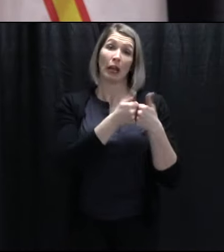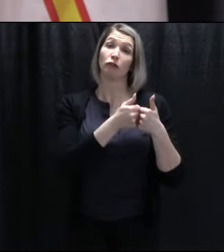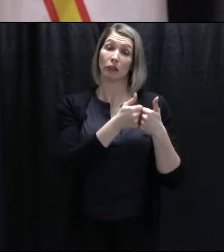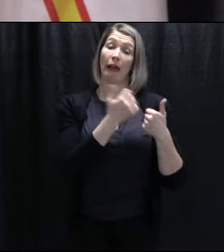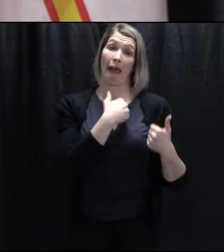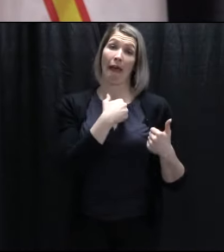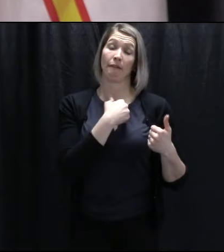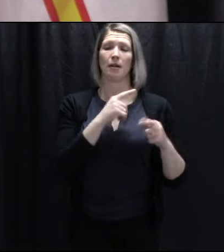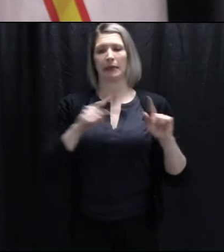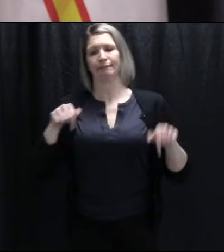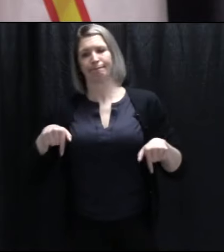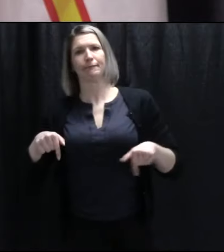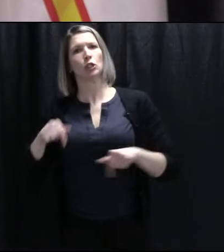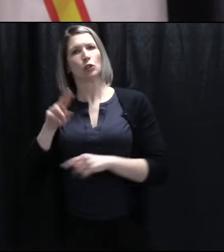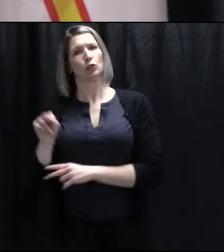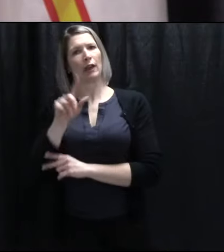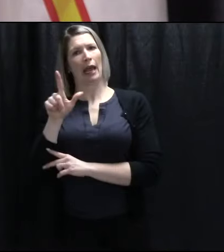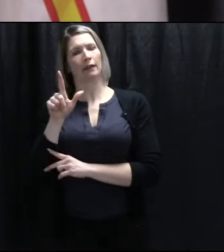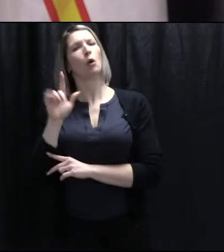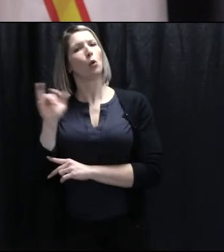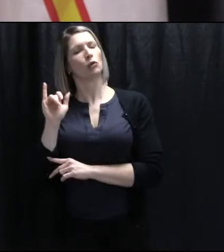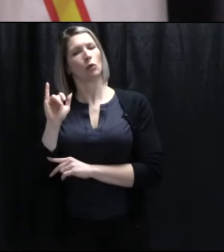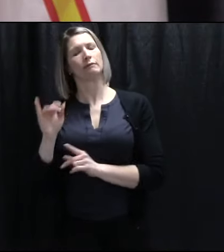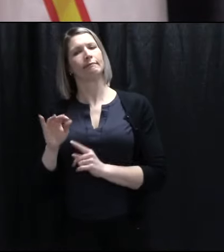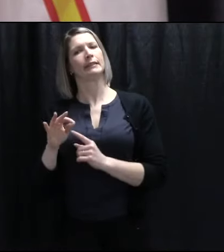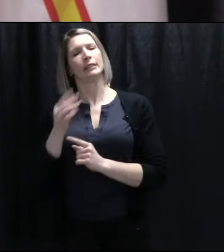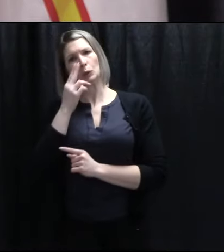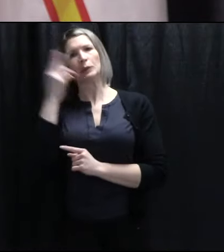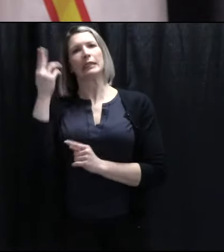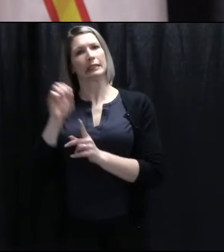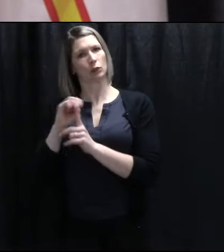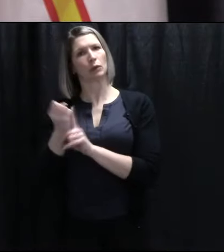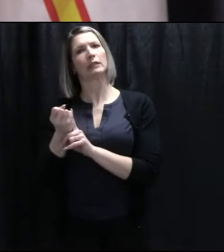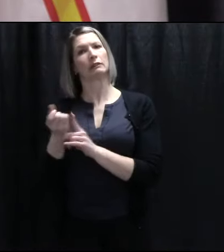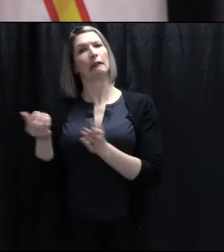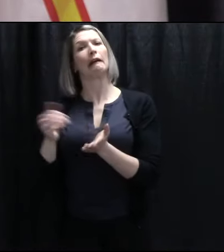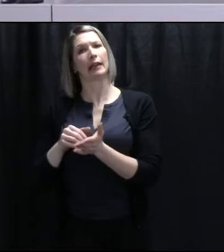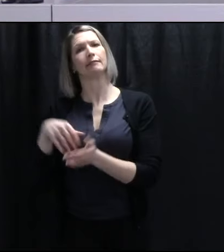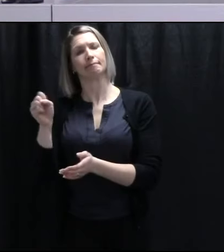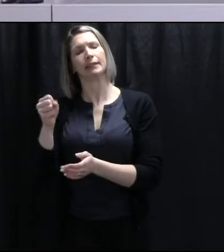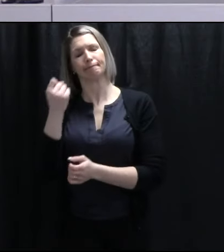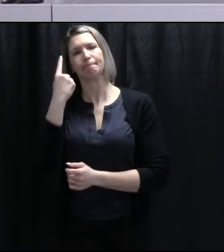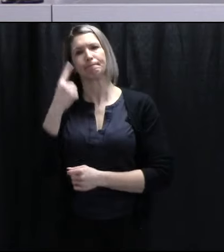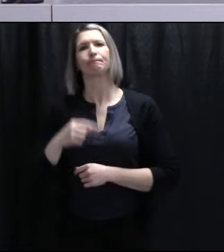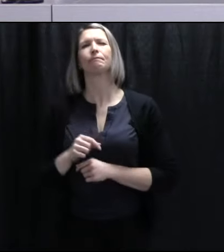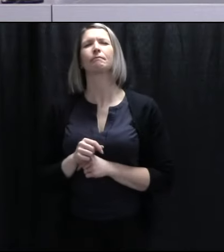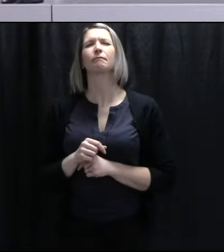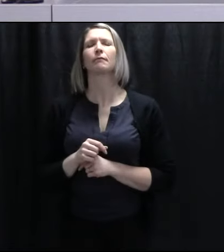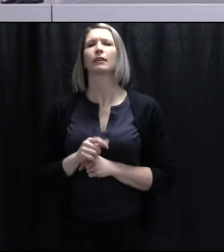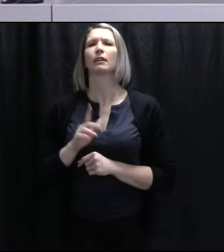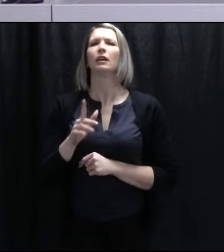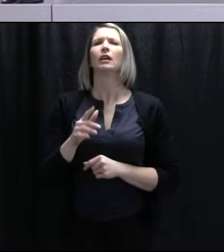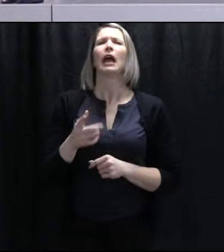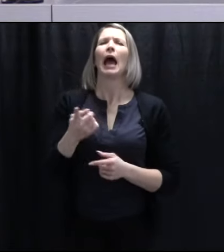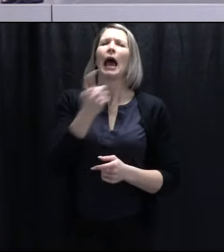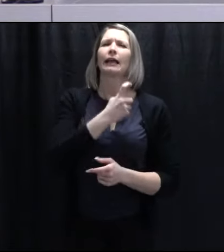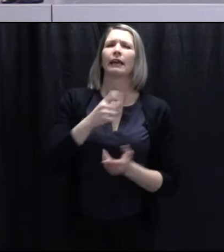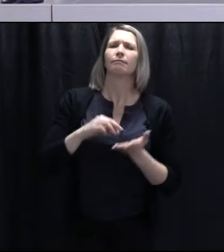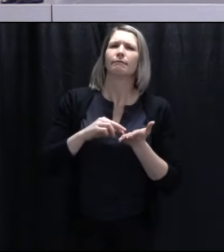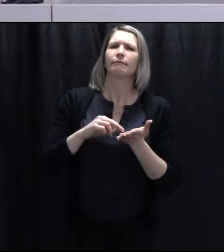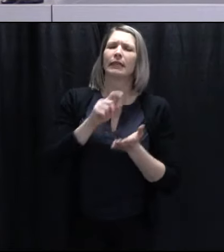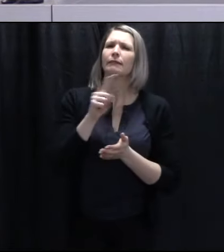we are in a unique situation here in our province. Could you give more detail about this contingency fund? What does it mean for a citizen